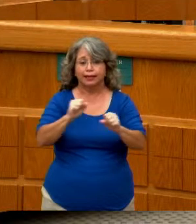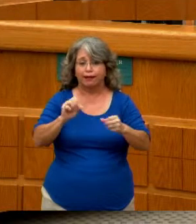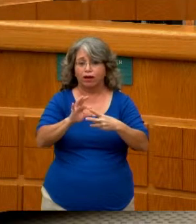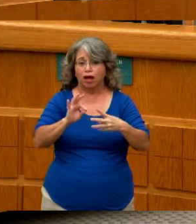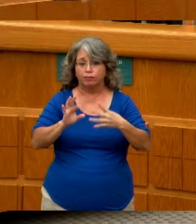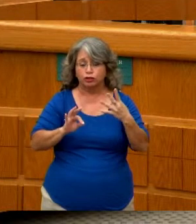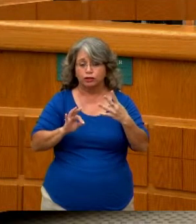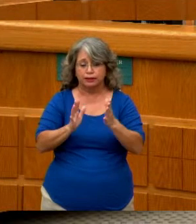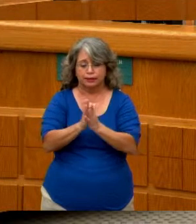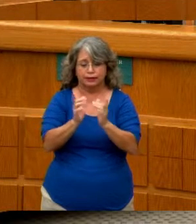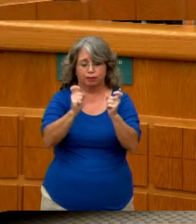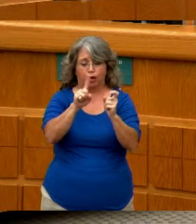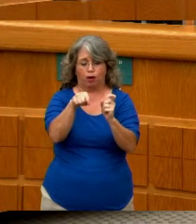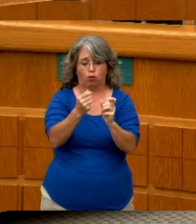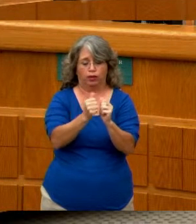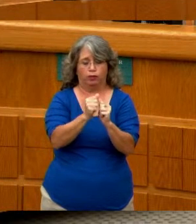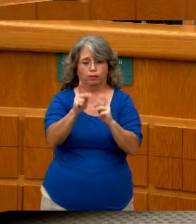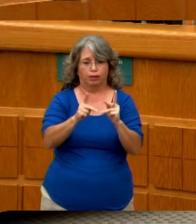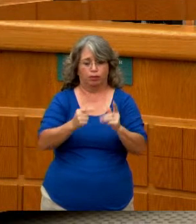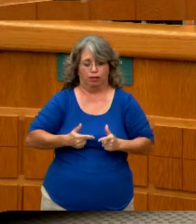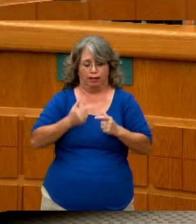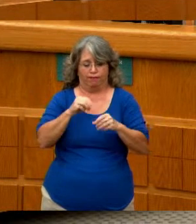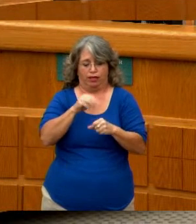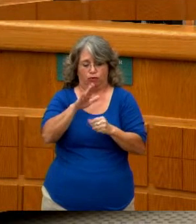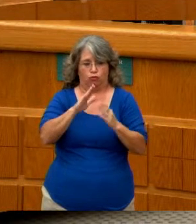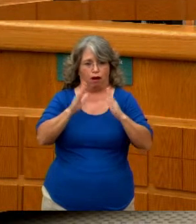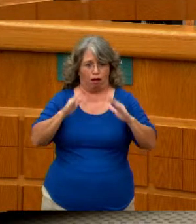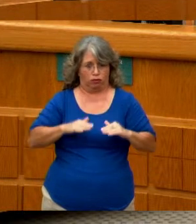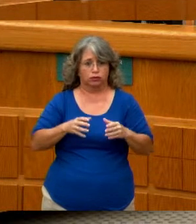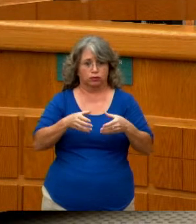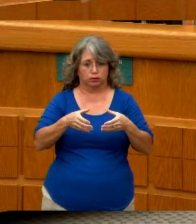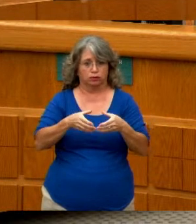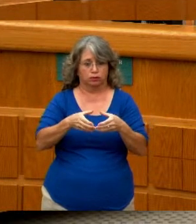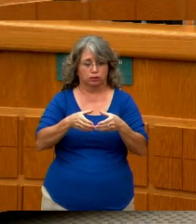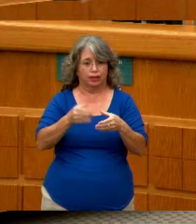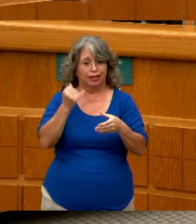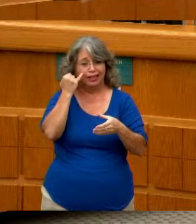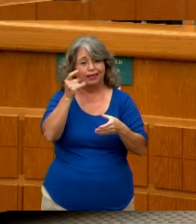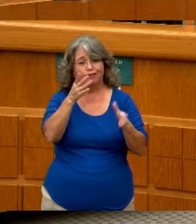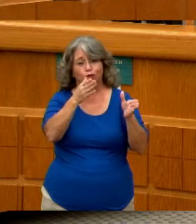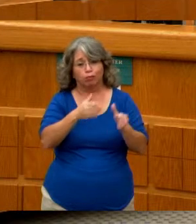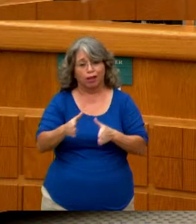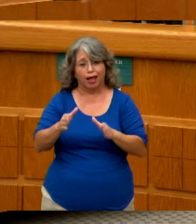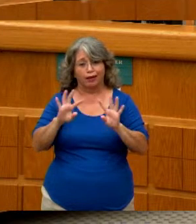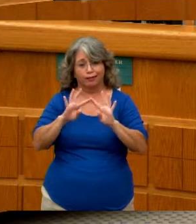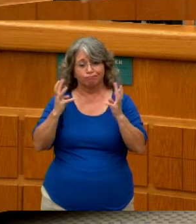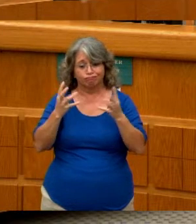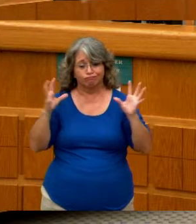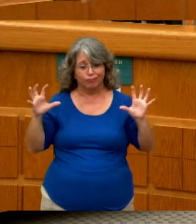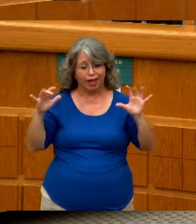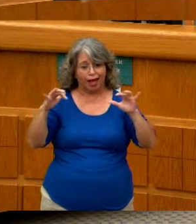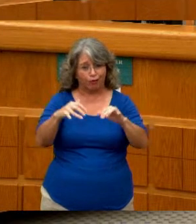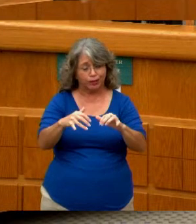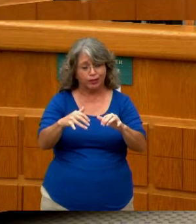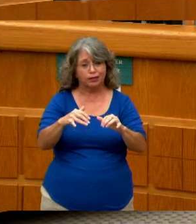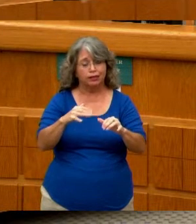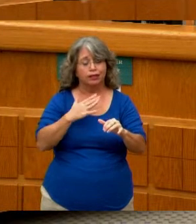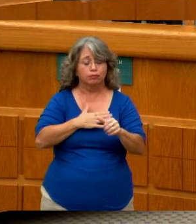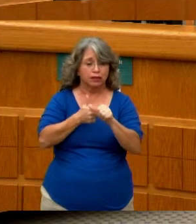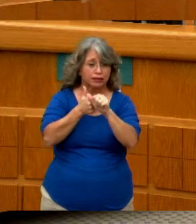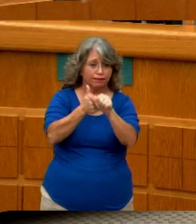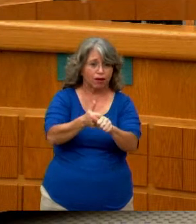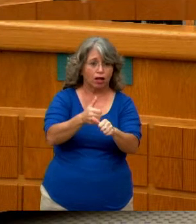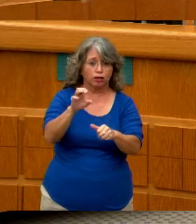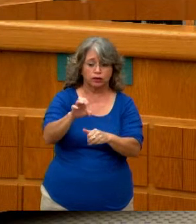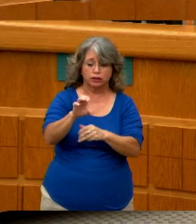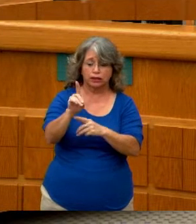option for our holidays is to celebrate only with those living in your household. And if you're planning a gathering, we want you to follow